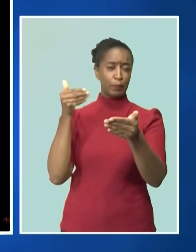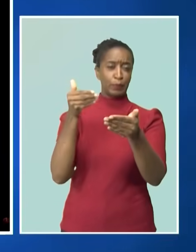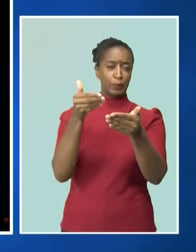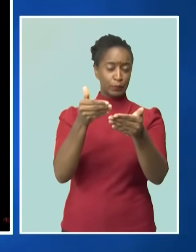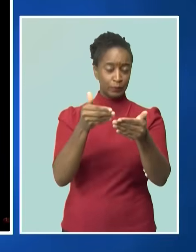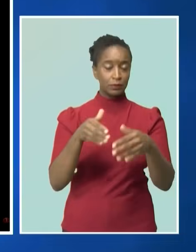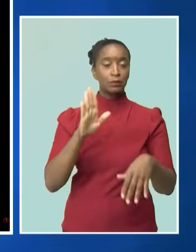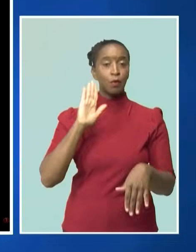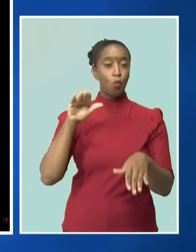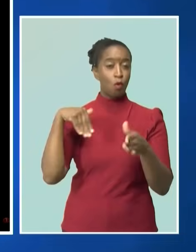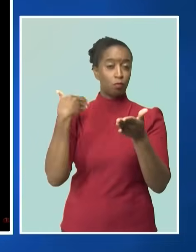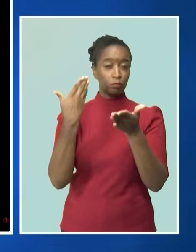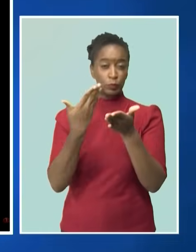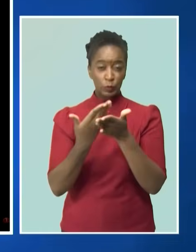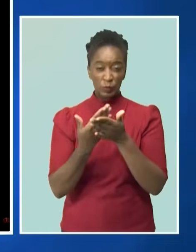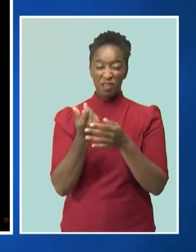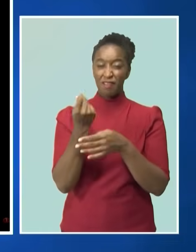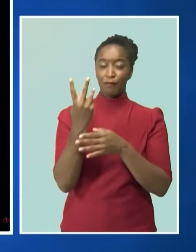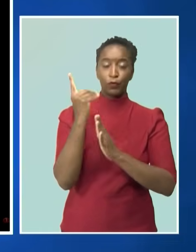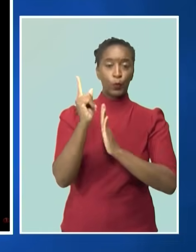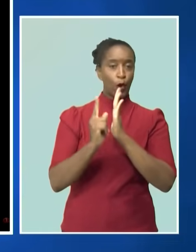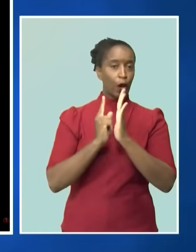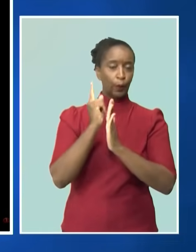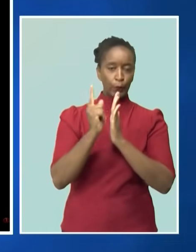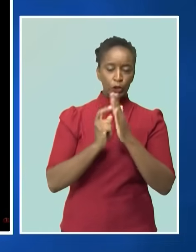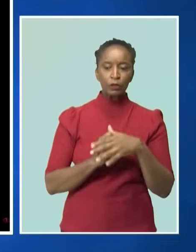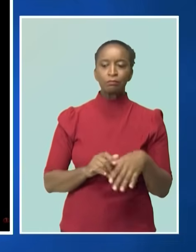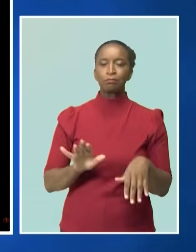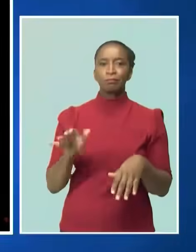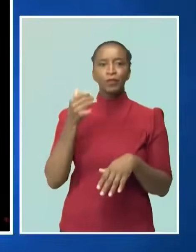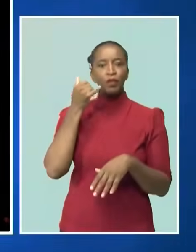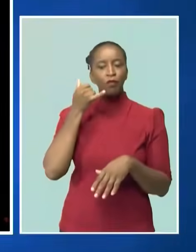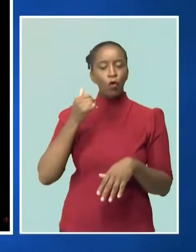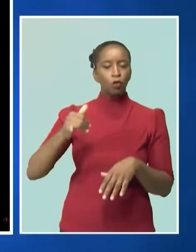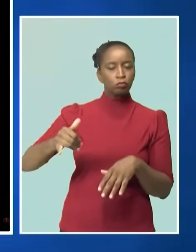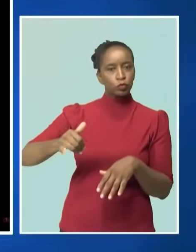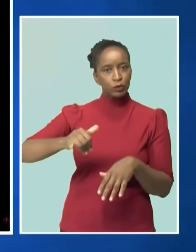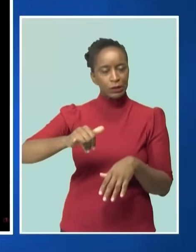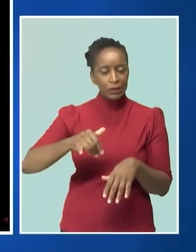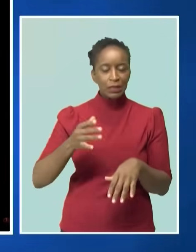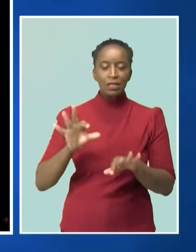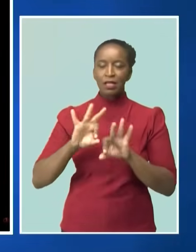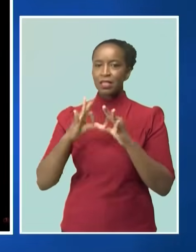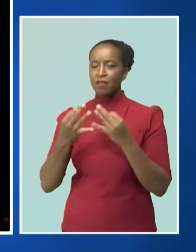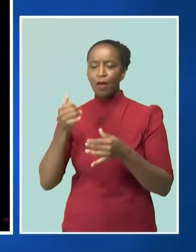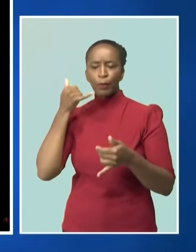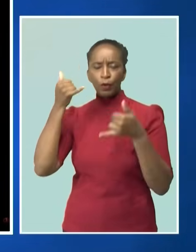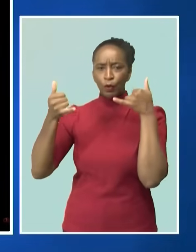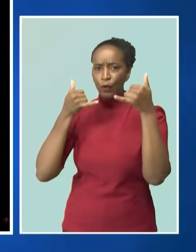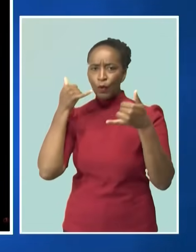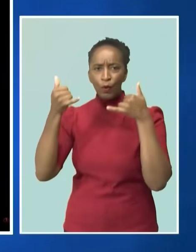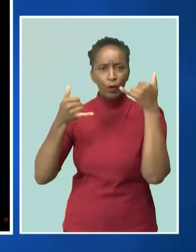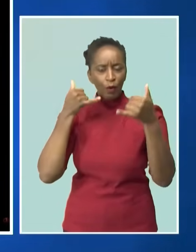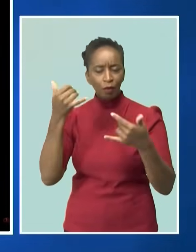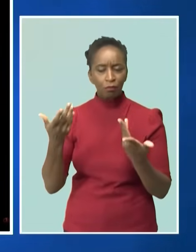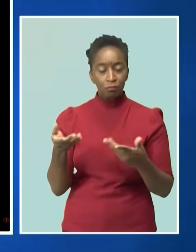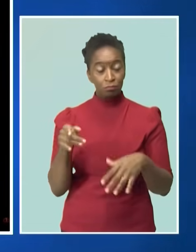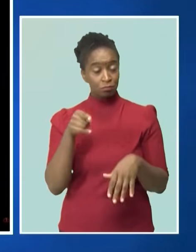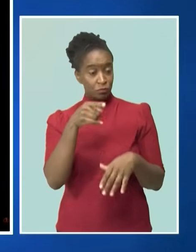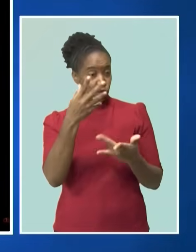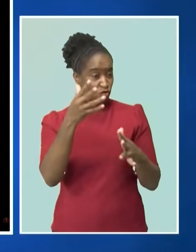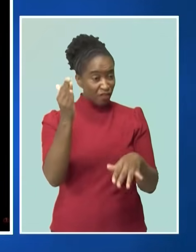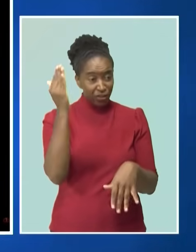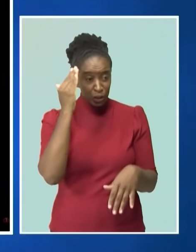arriving in a matter of hours. Then their phones started ringing. Family members were calling to reaffirm the news about